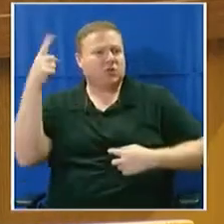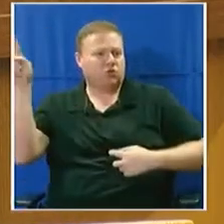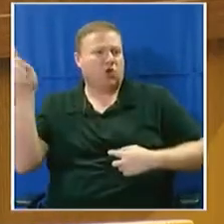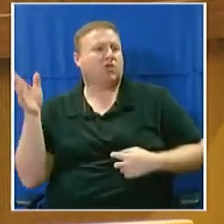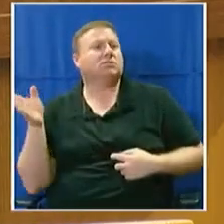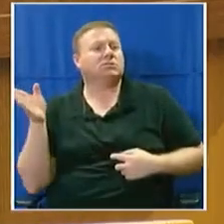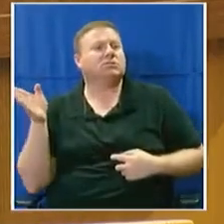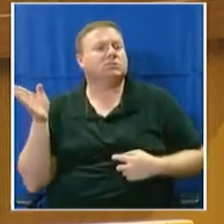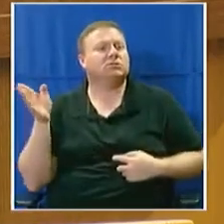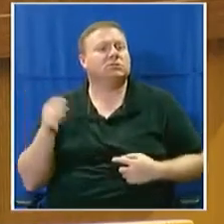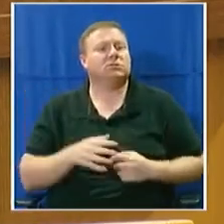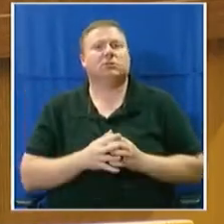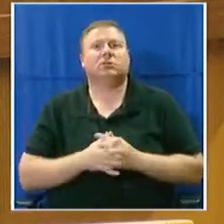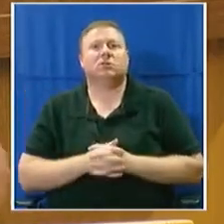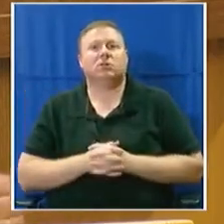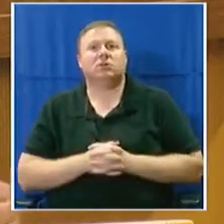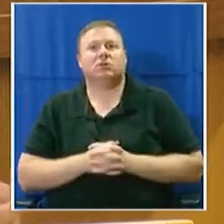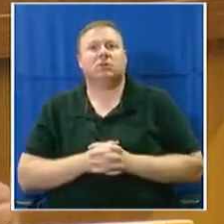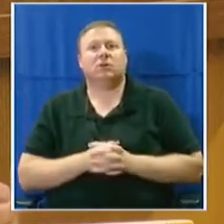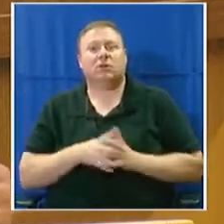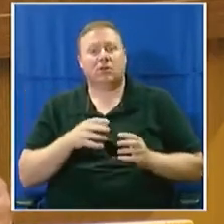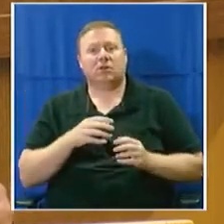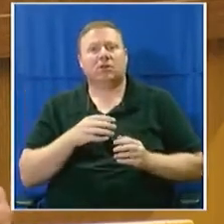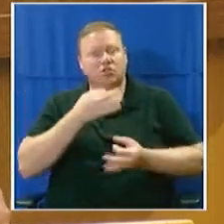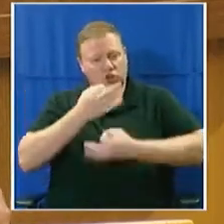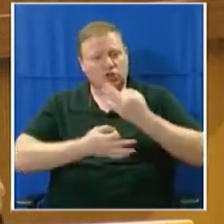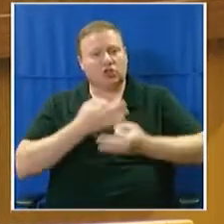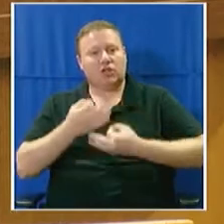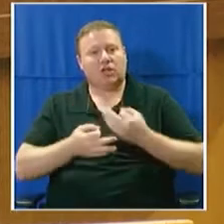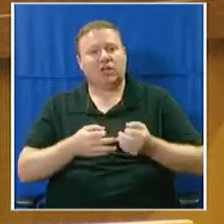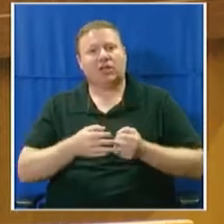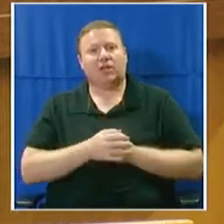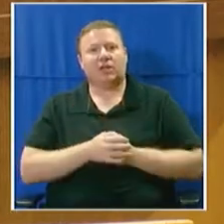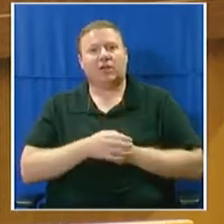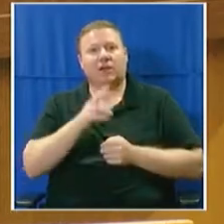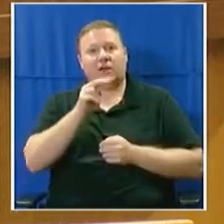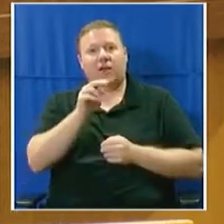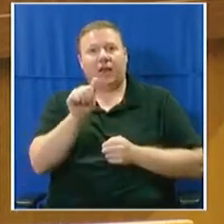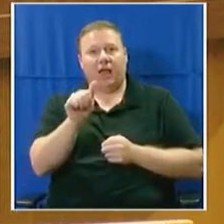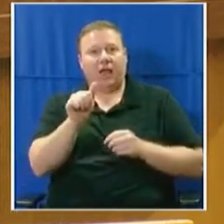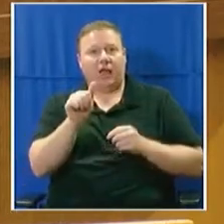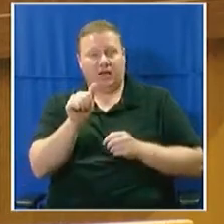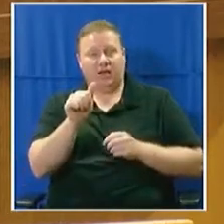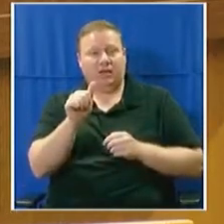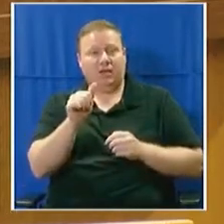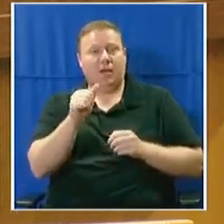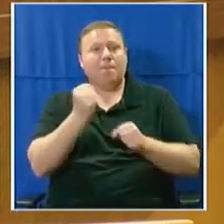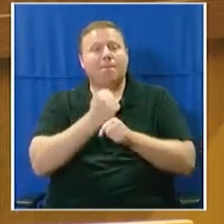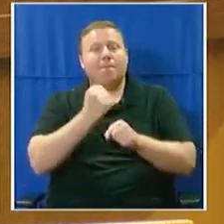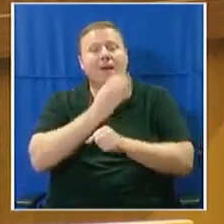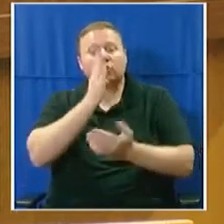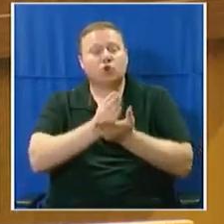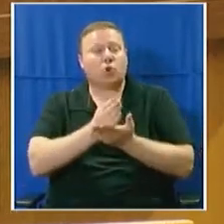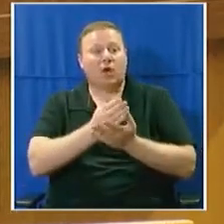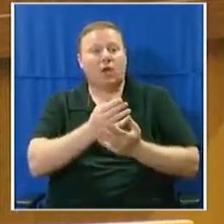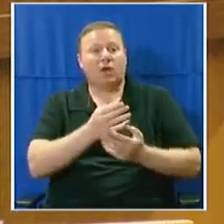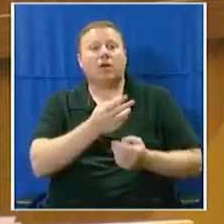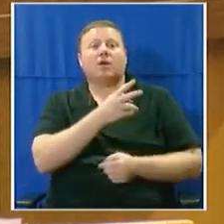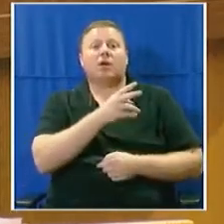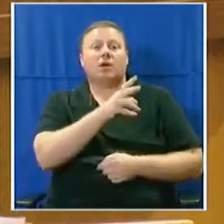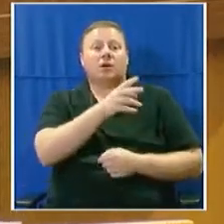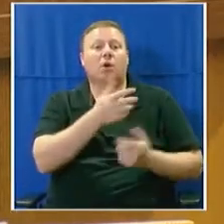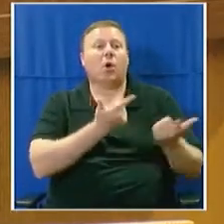and consequently recommended that the NA resolve not to restore the advocates